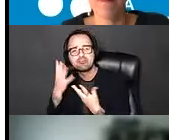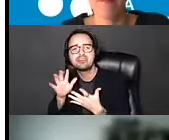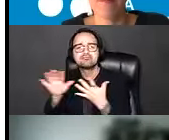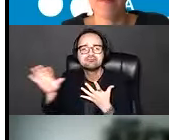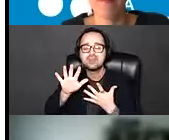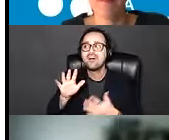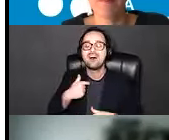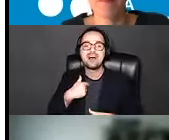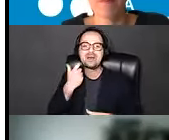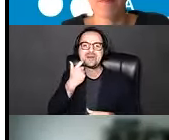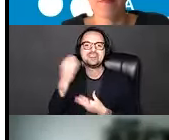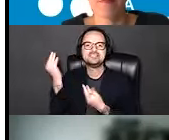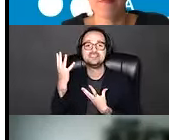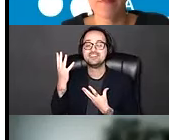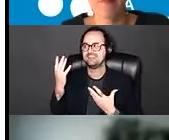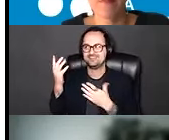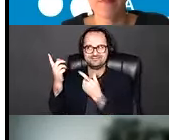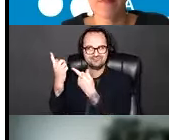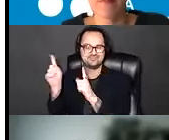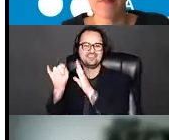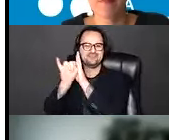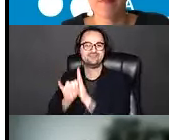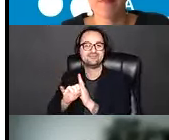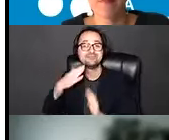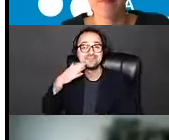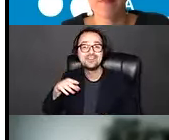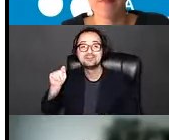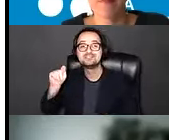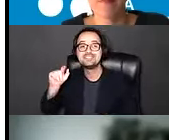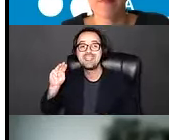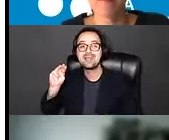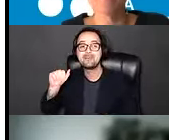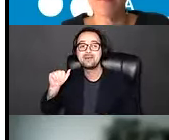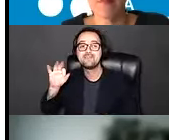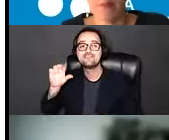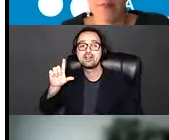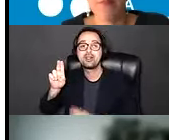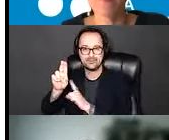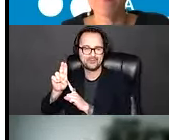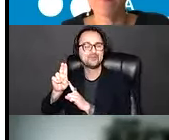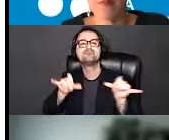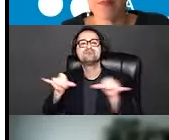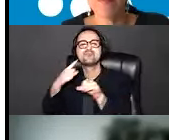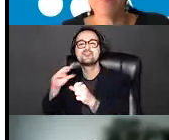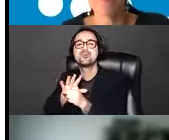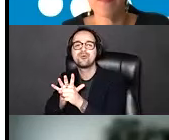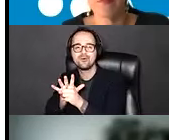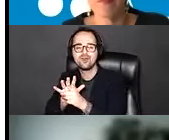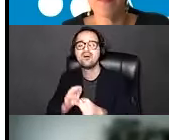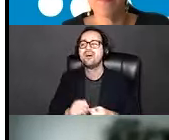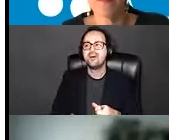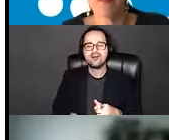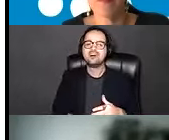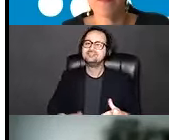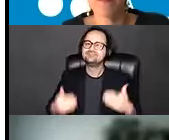that they've identified sort of the Tamiflu equivalent for COVID, which will help, we've got a